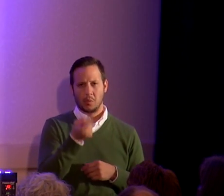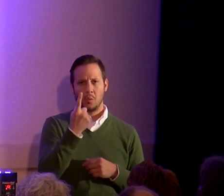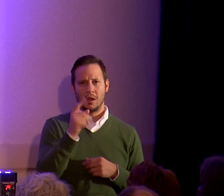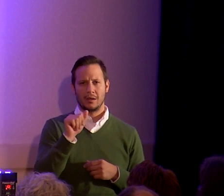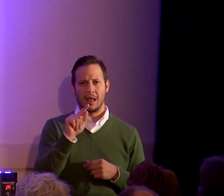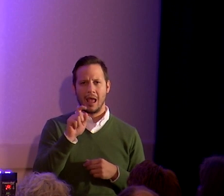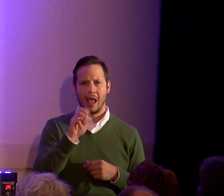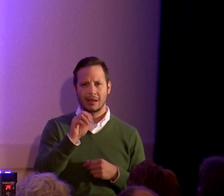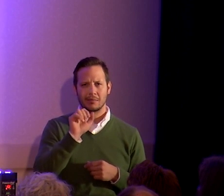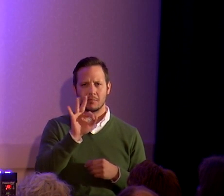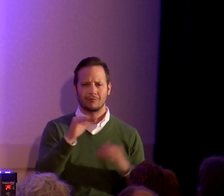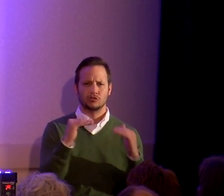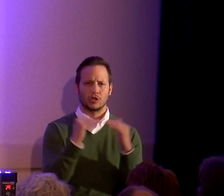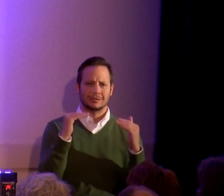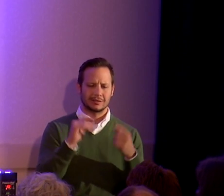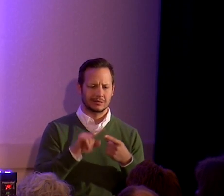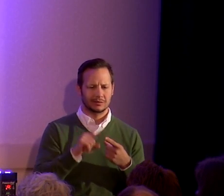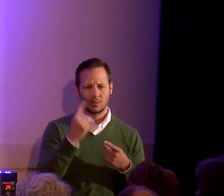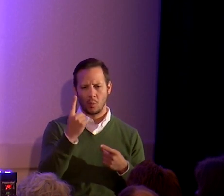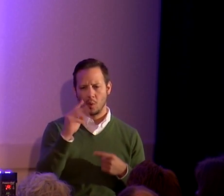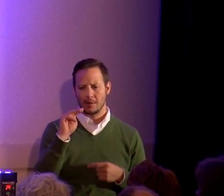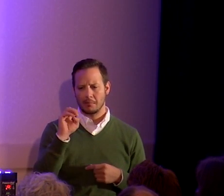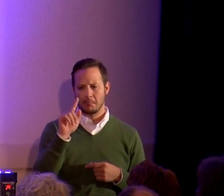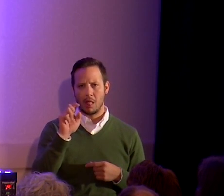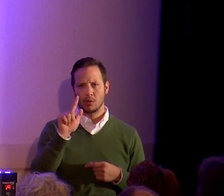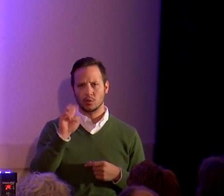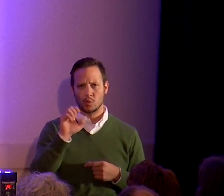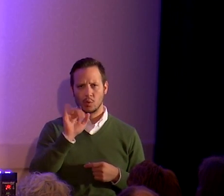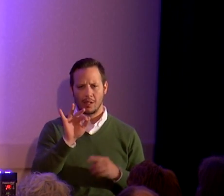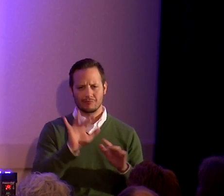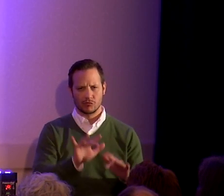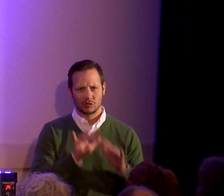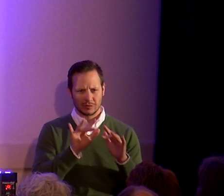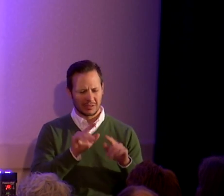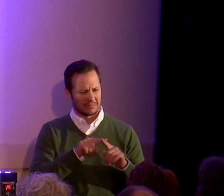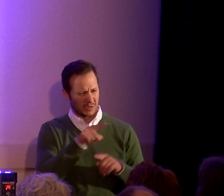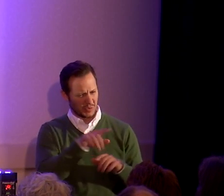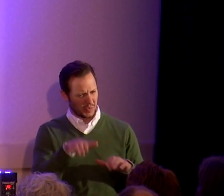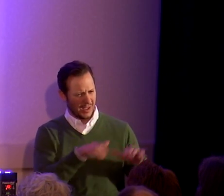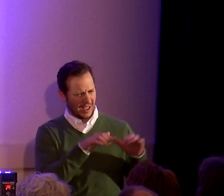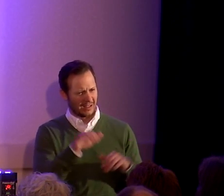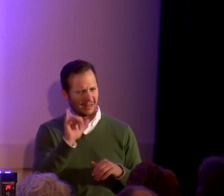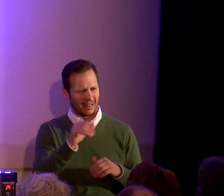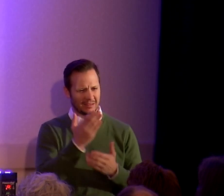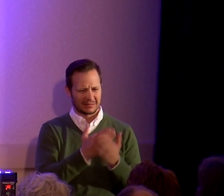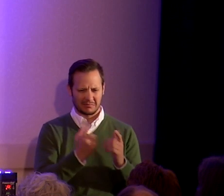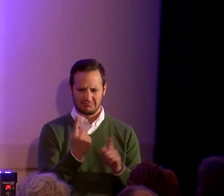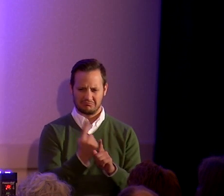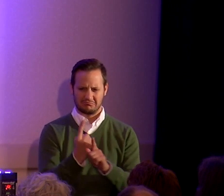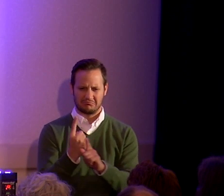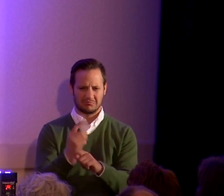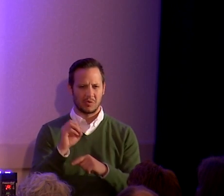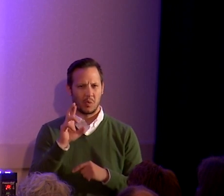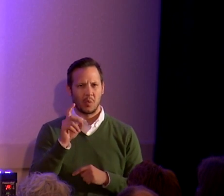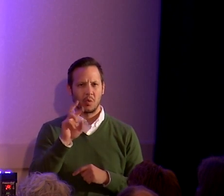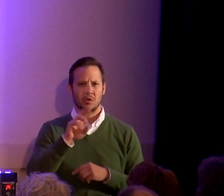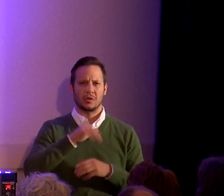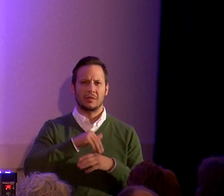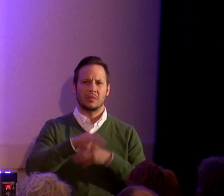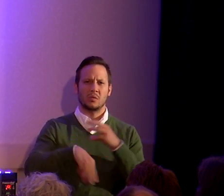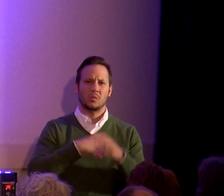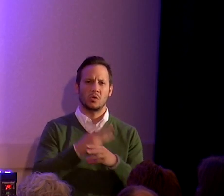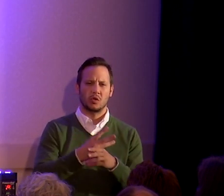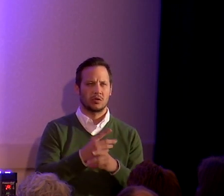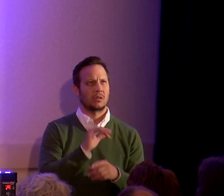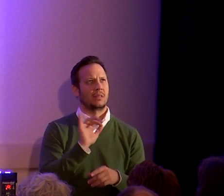justice, one molecule of mercy. And yet you act as if there is some ideal order in the world, as if there is some